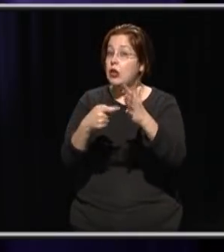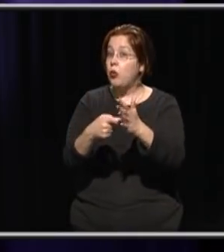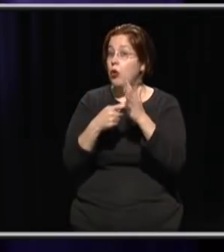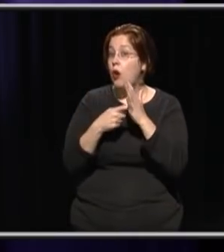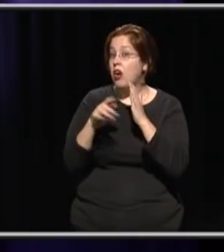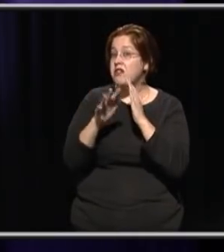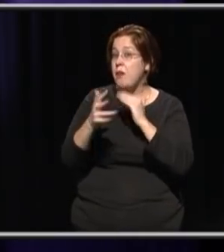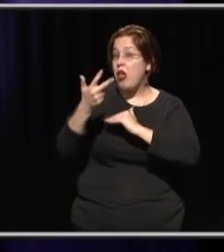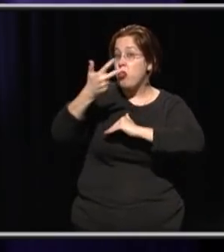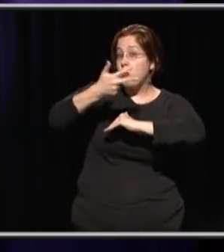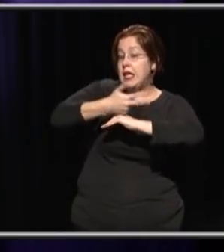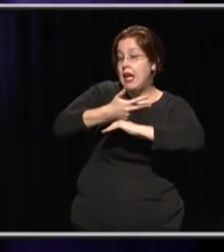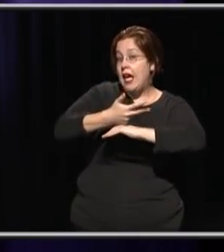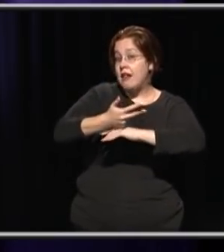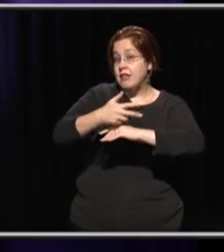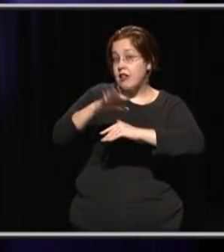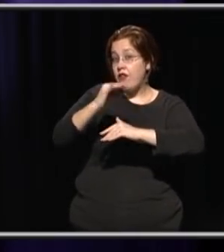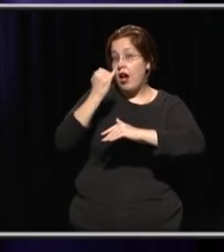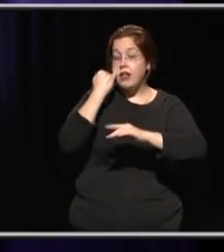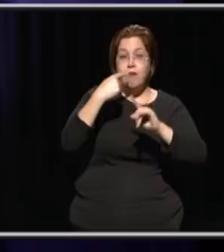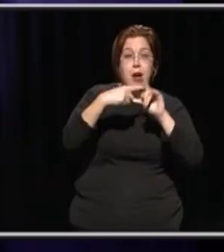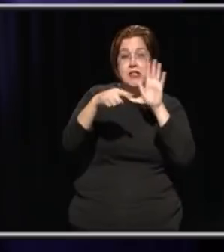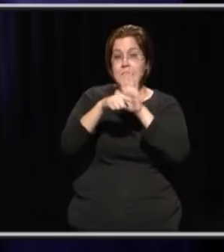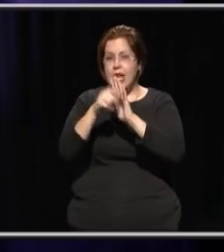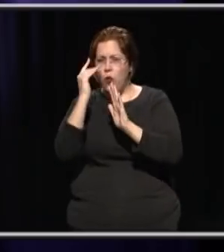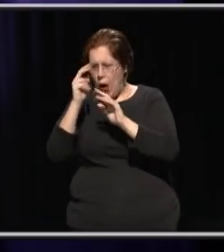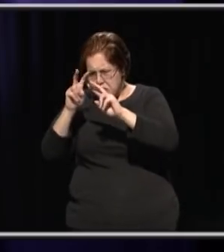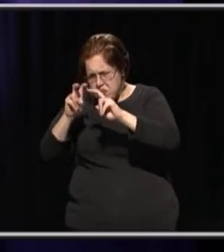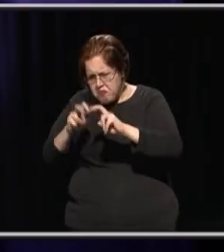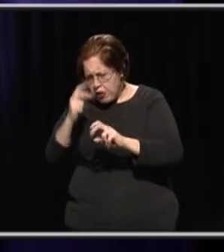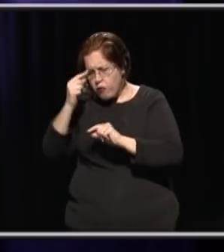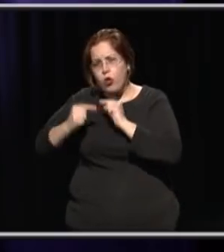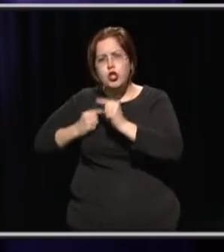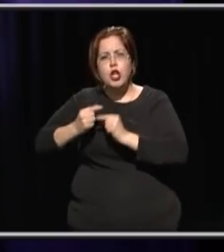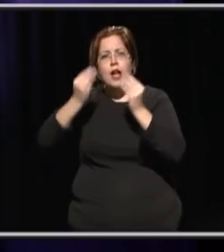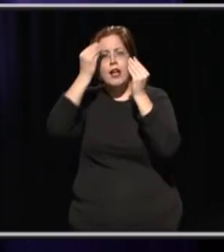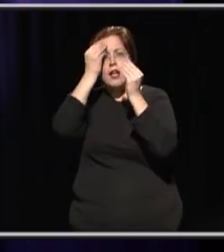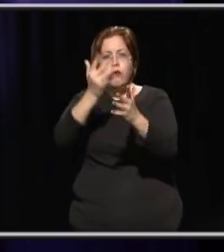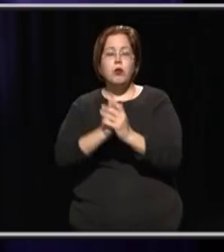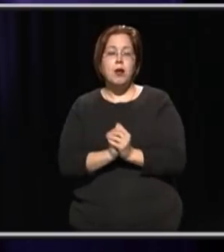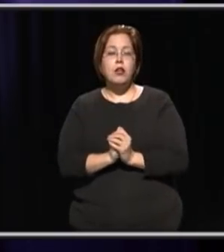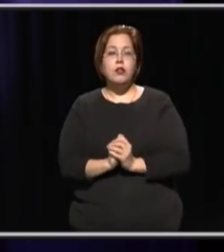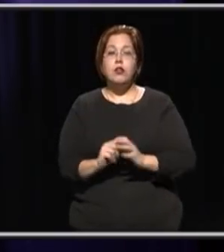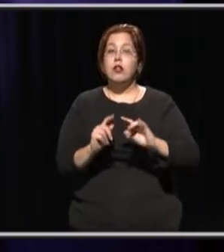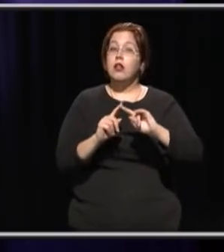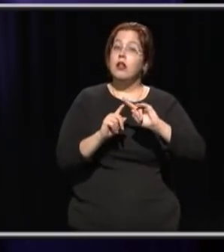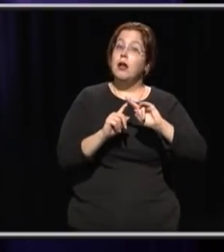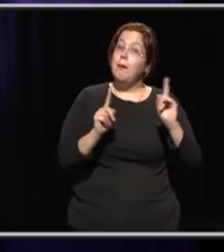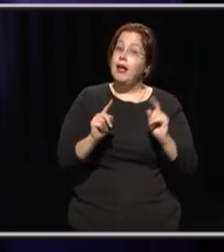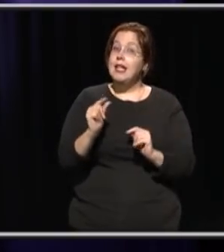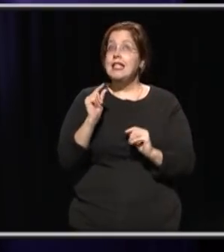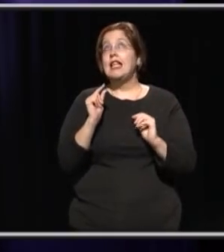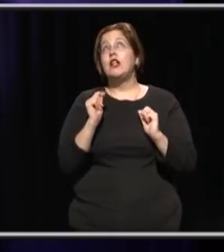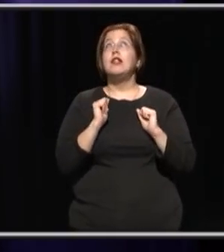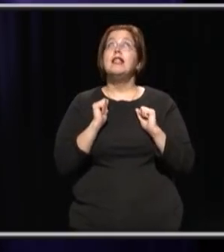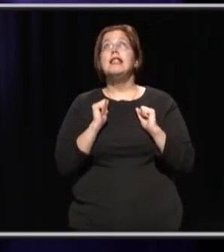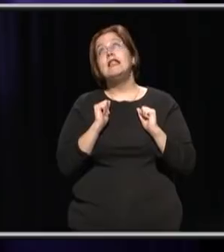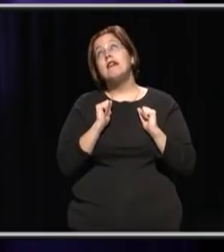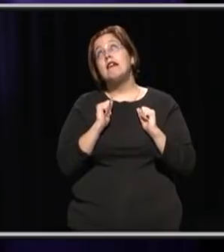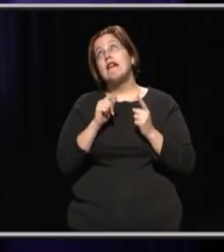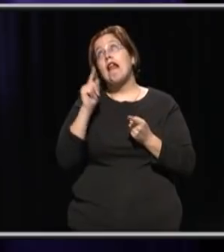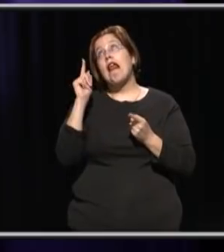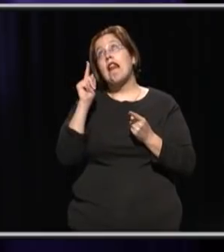3 days to get the results back because they are looking for that genetic material, but it's a little